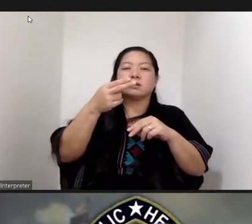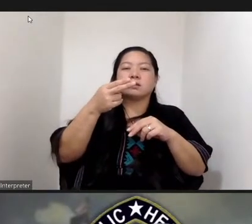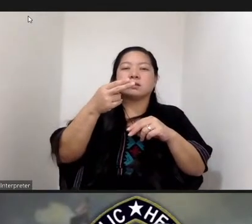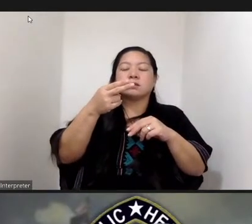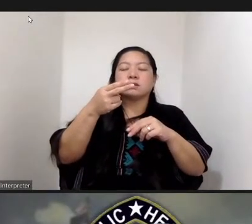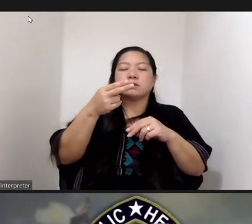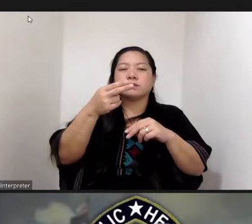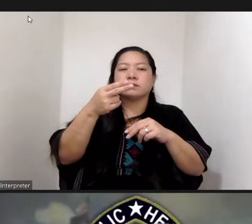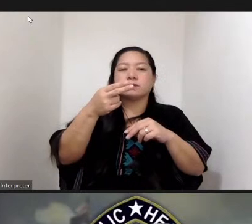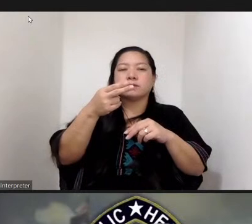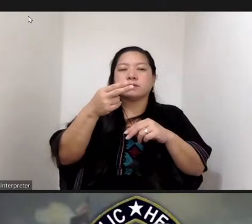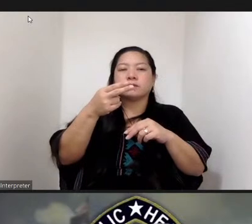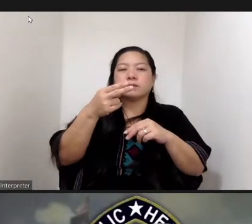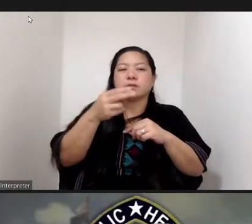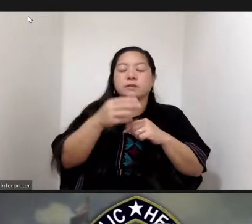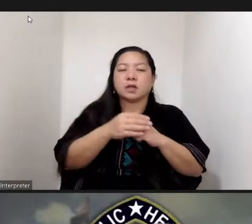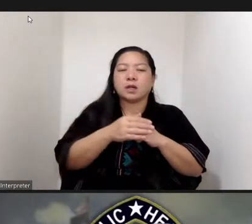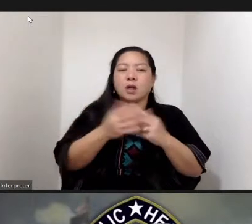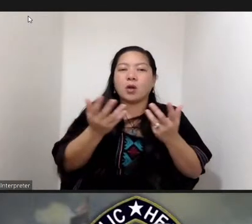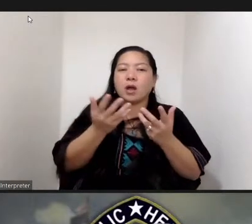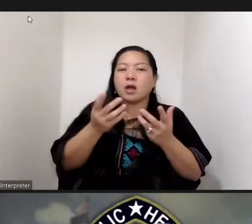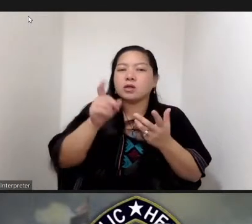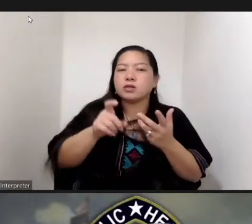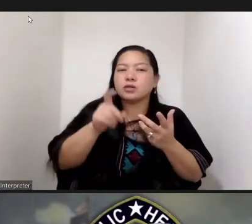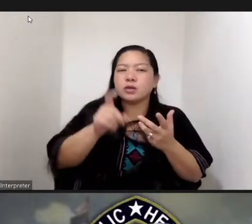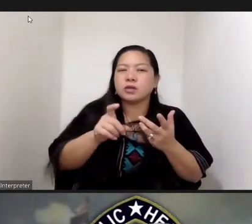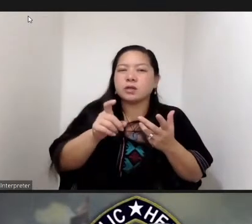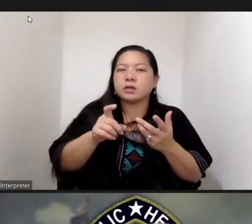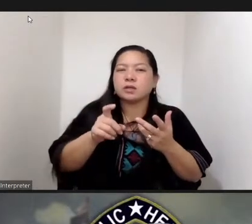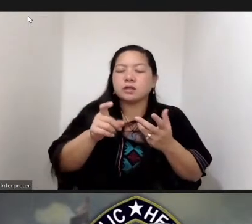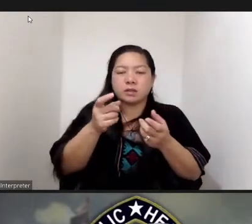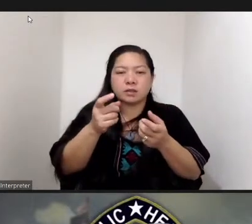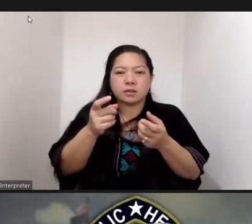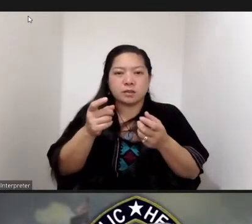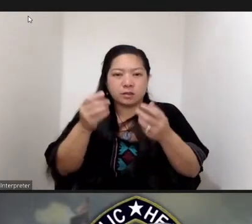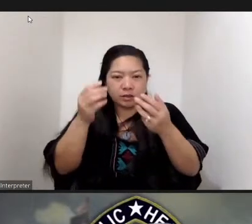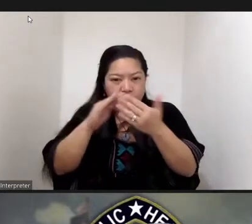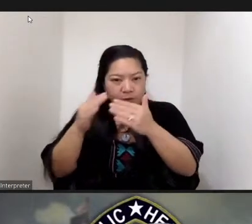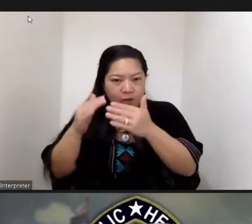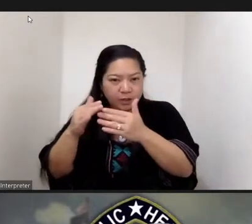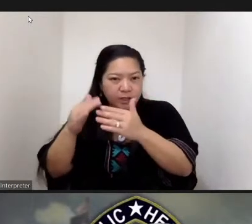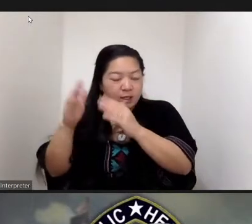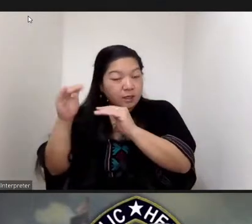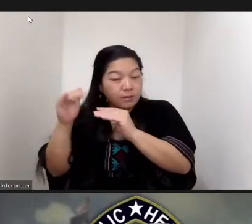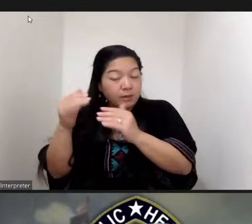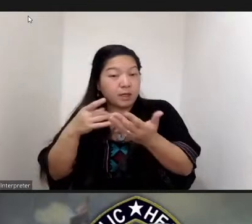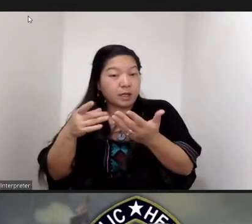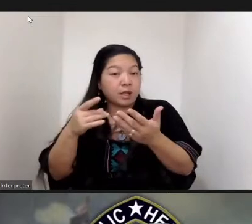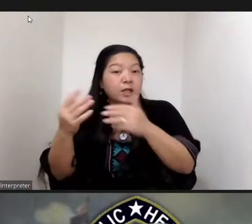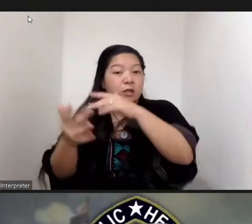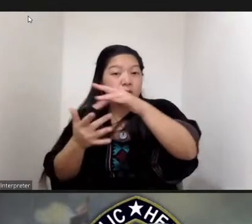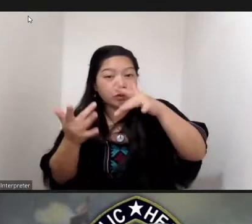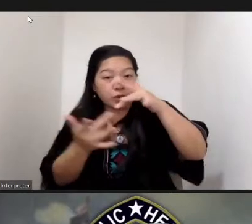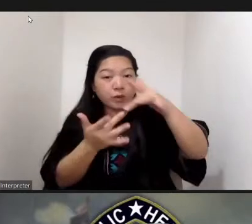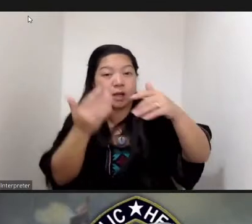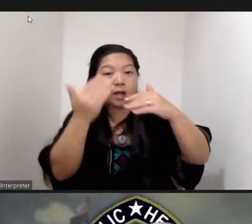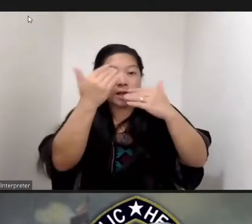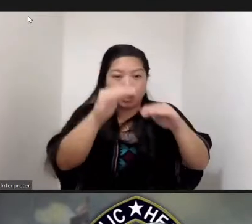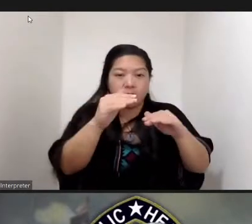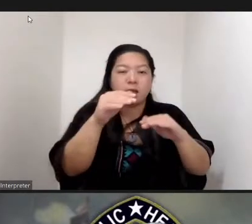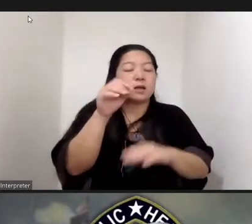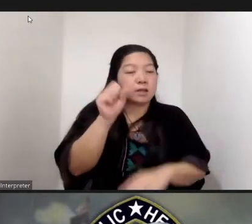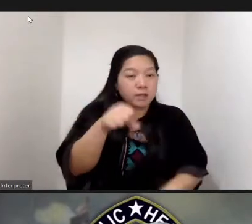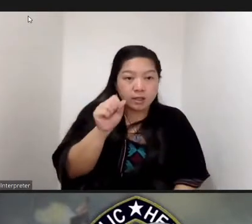expected. Should the public expect a reinstatement of restrictions like social gathering limits Yes, or mask